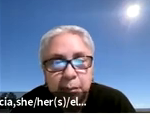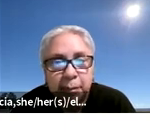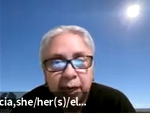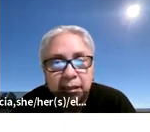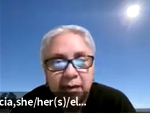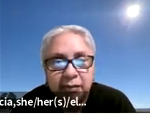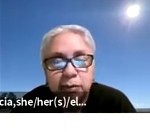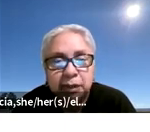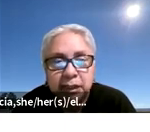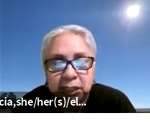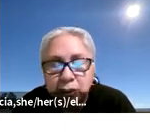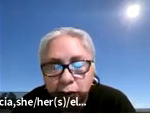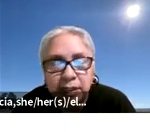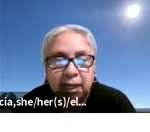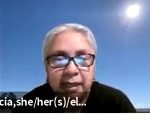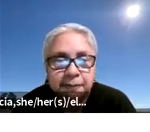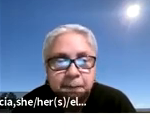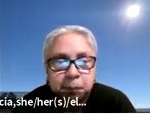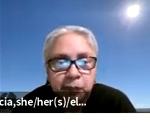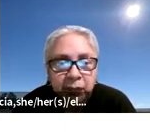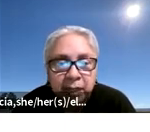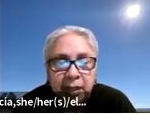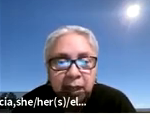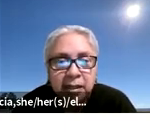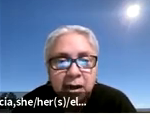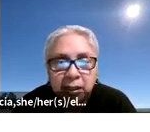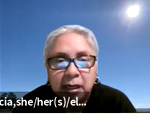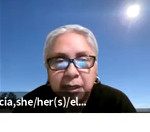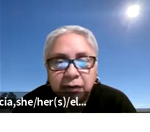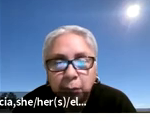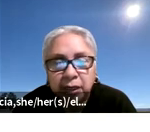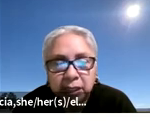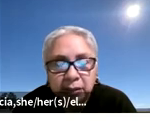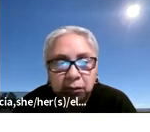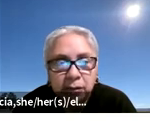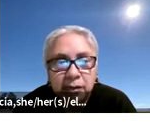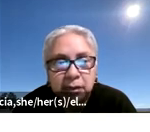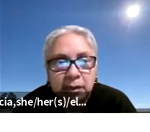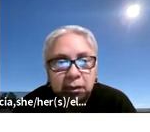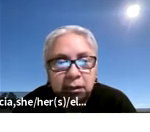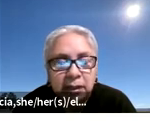comes to my mind, having humility and knowing that, and not coming from our ego